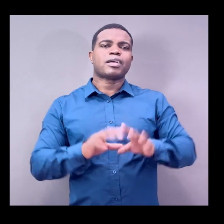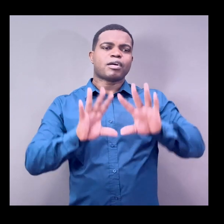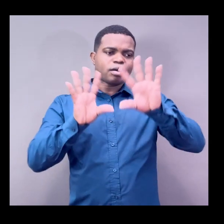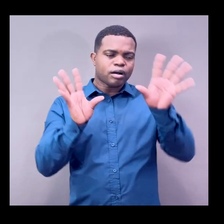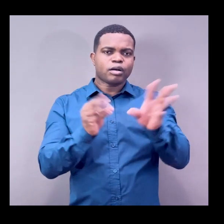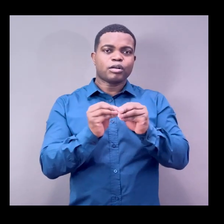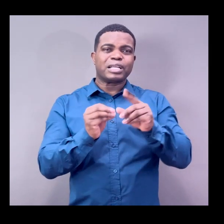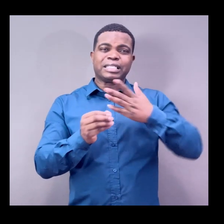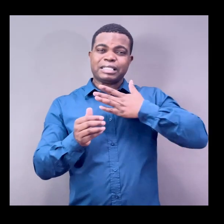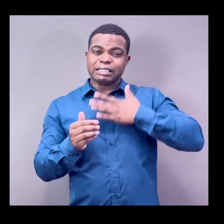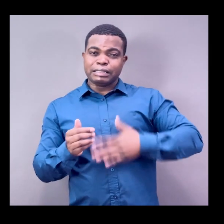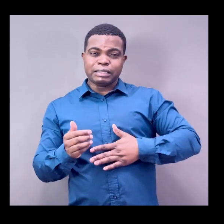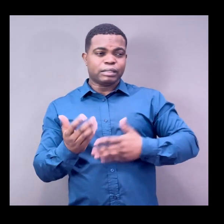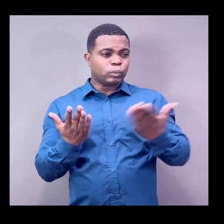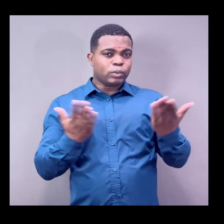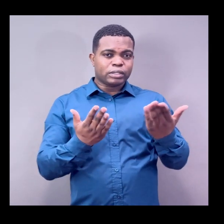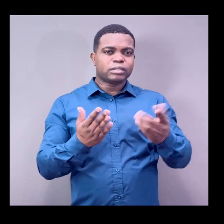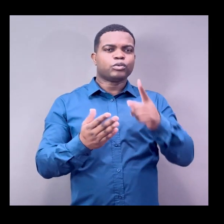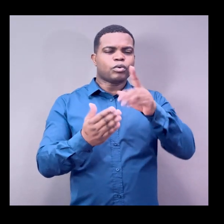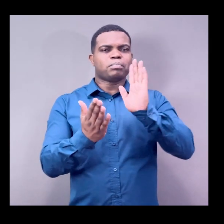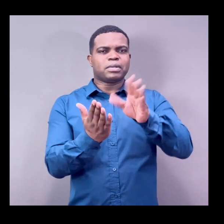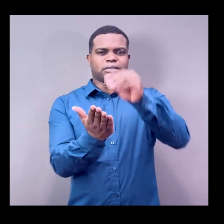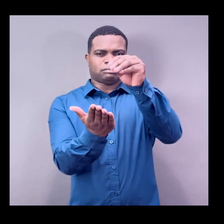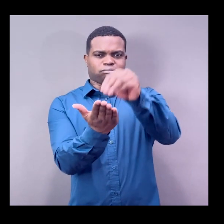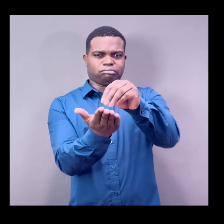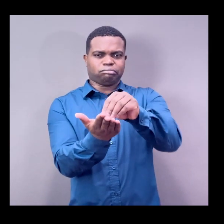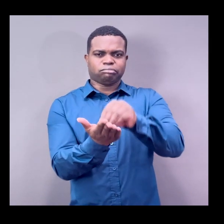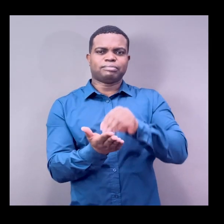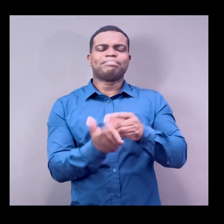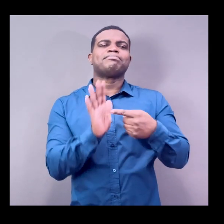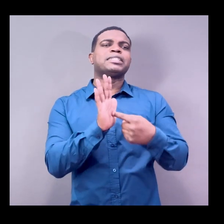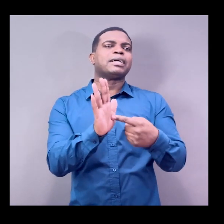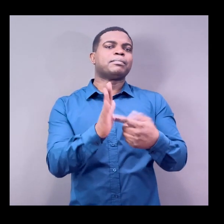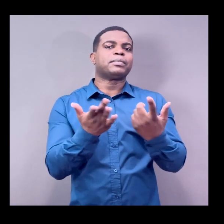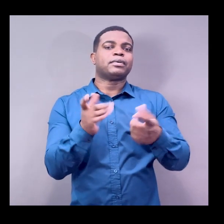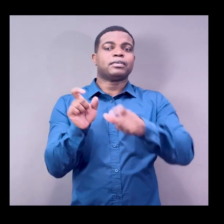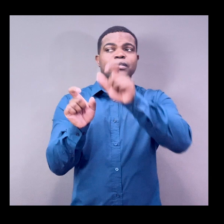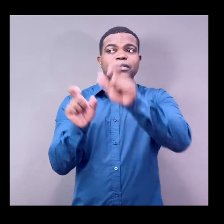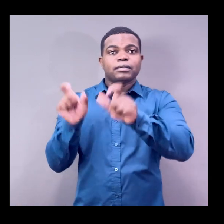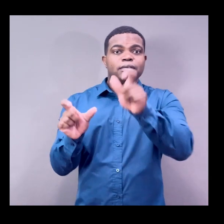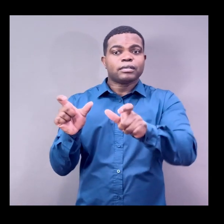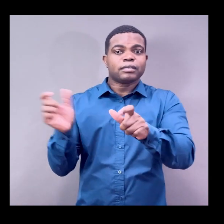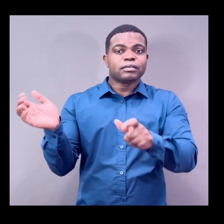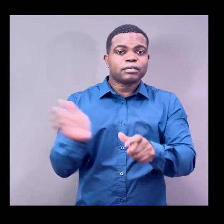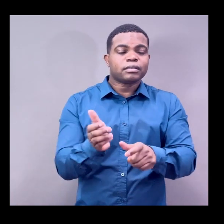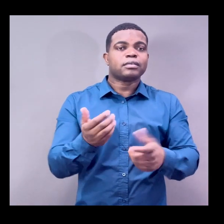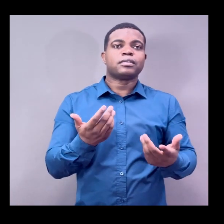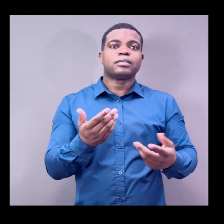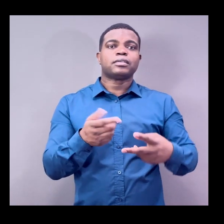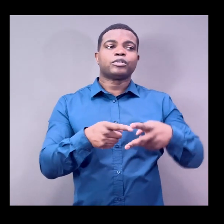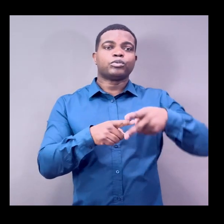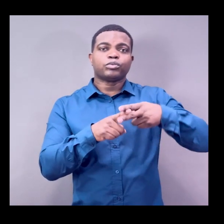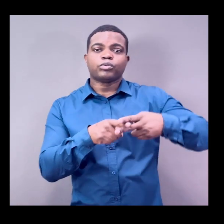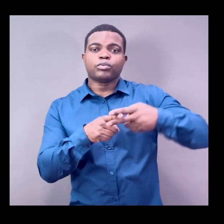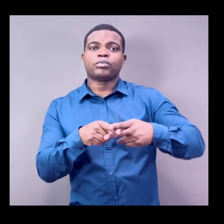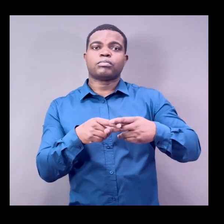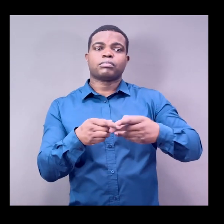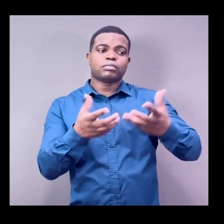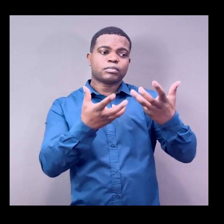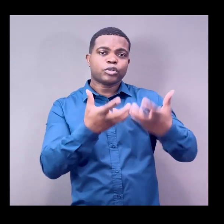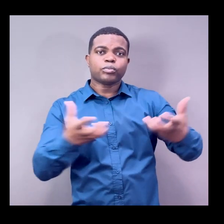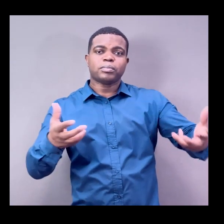write everything you are going to be needing. So this is for personnel, this is for equipment and vehicles. Let's say you want